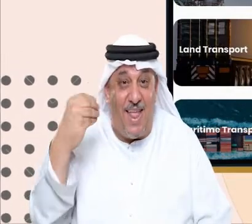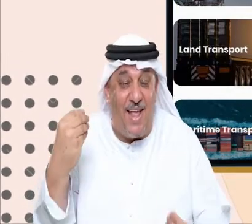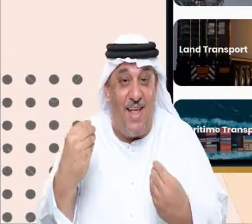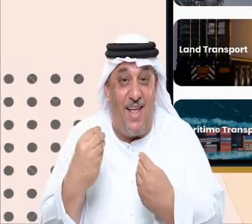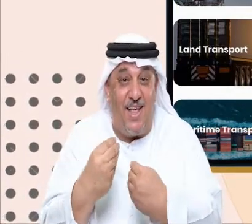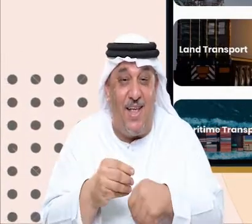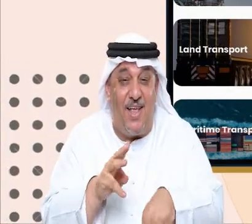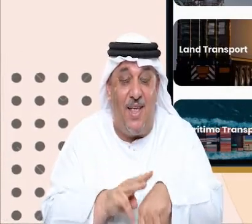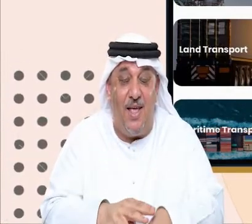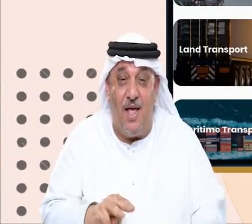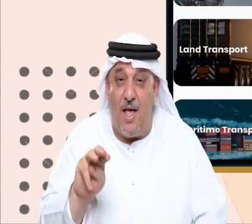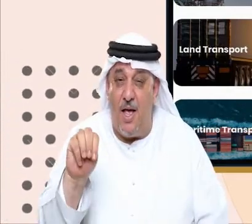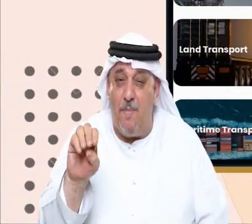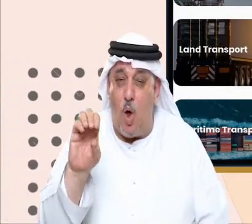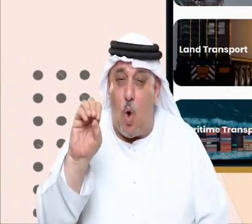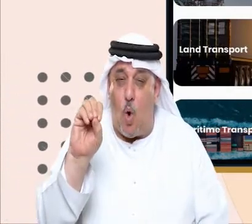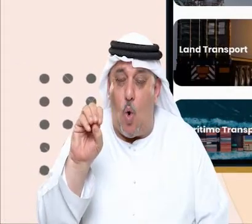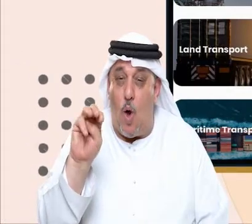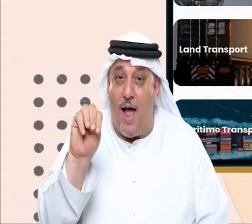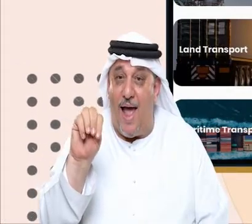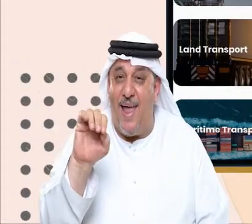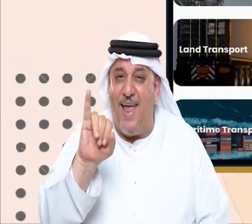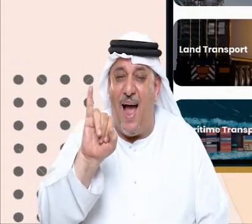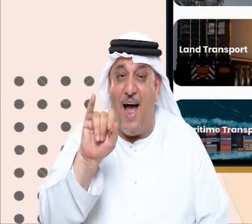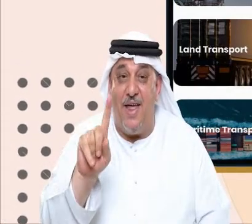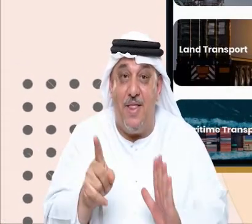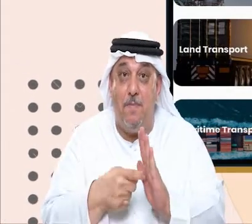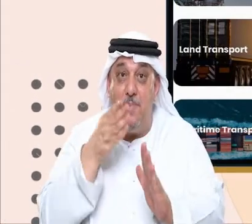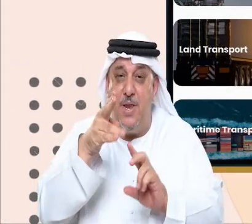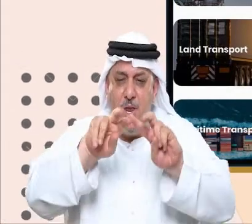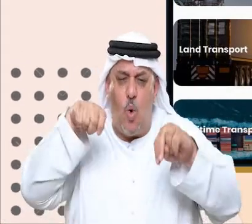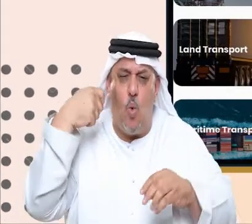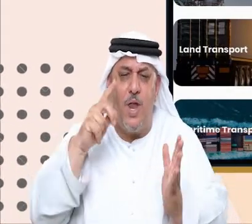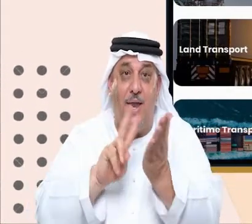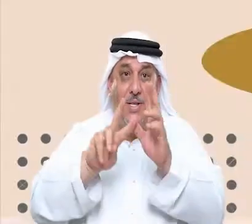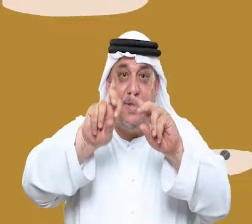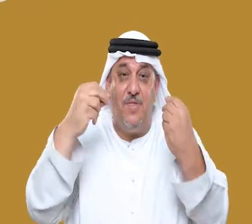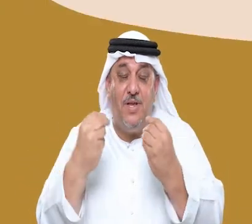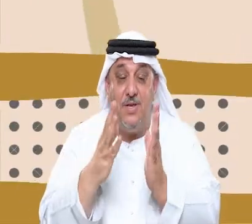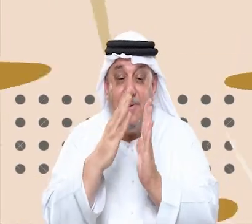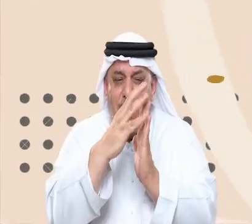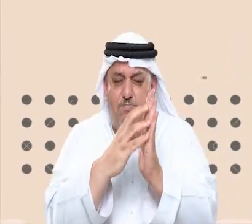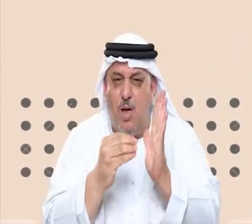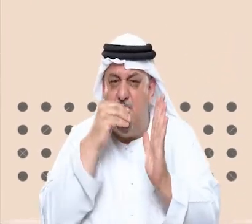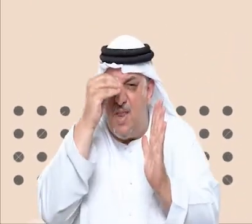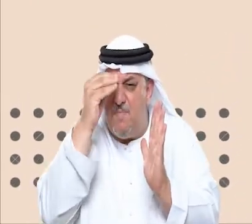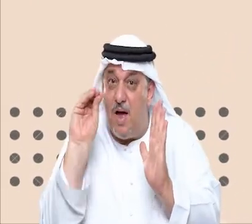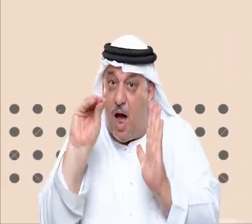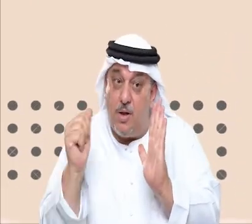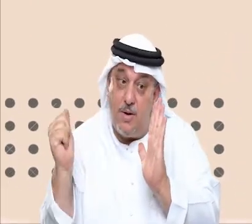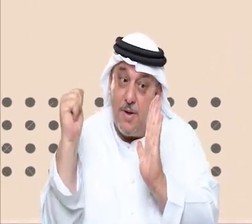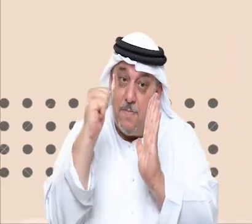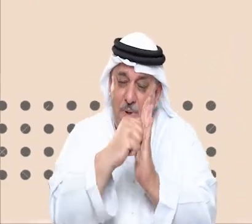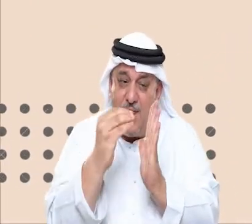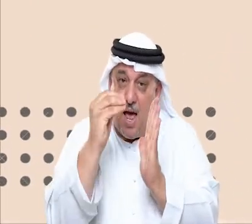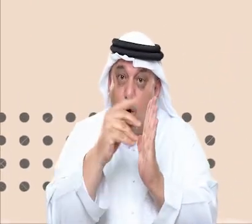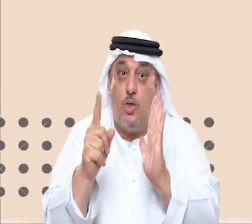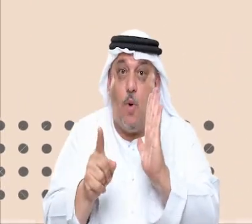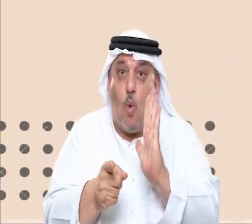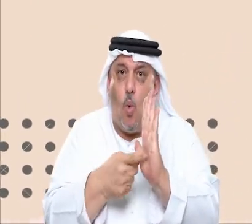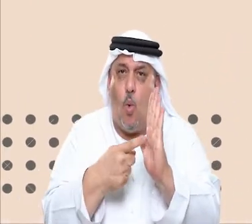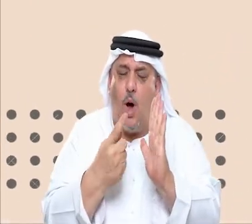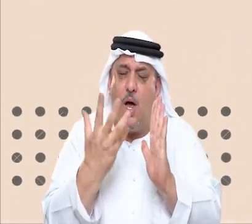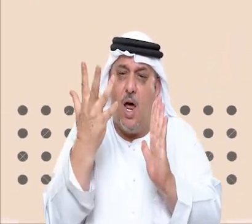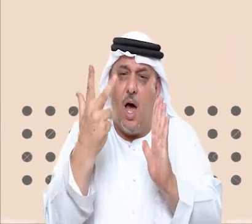through the smart application, MOEI, or by visiting Ministry's website. Log in using your username